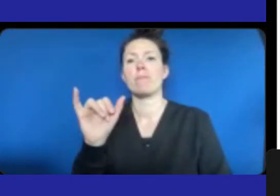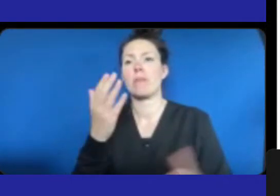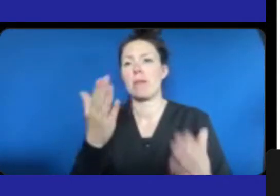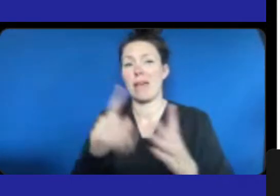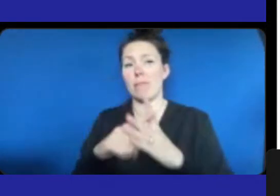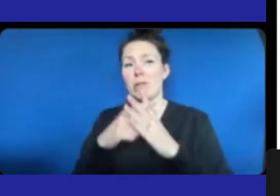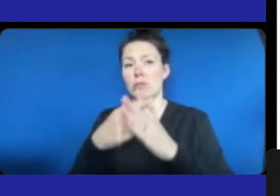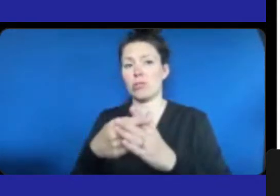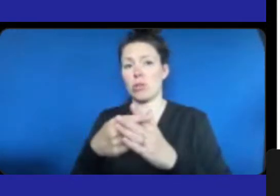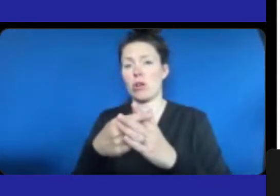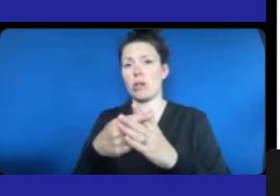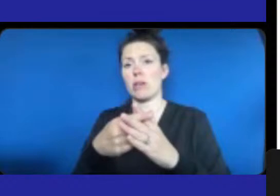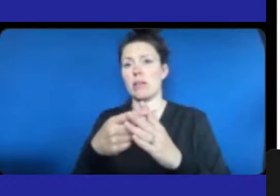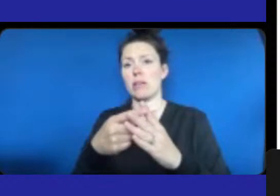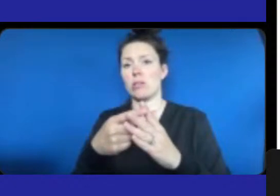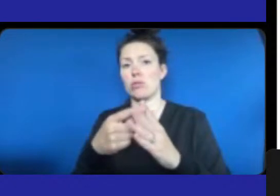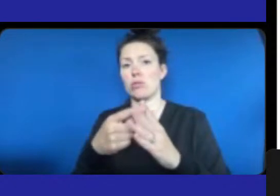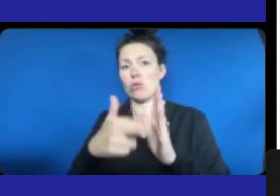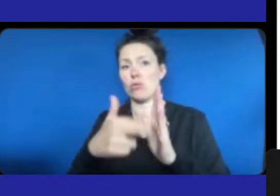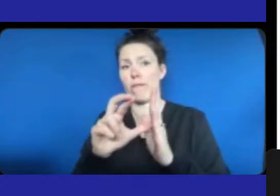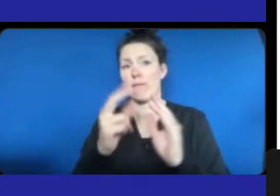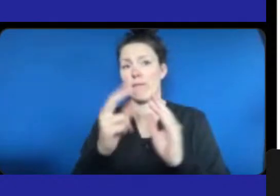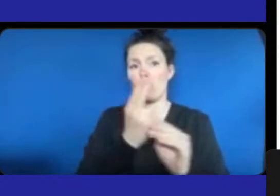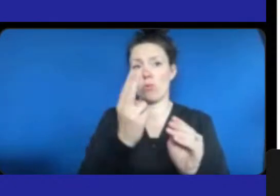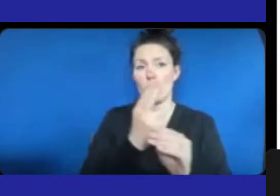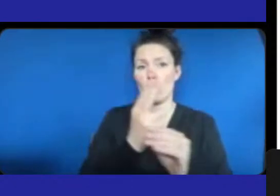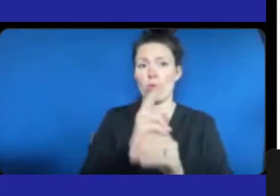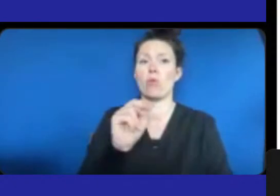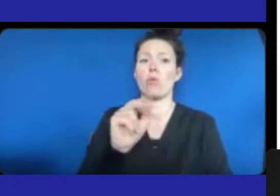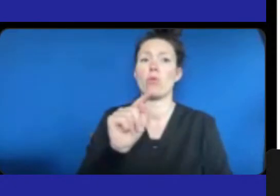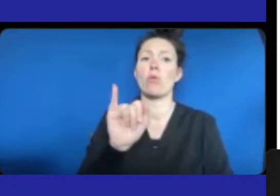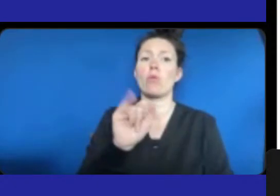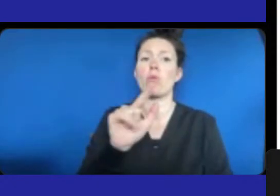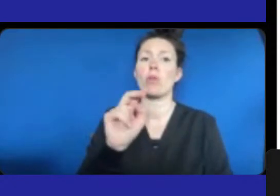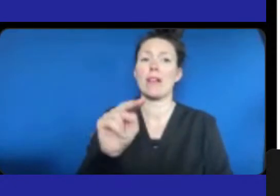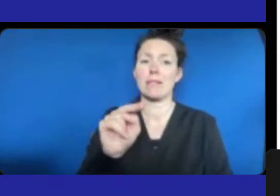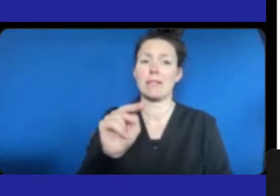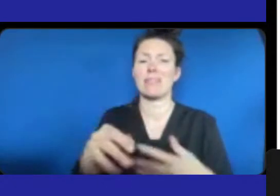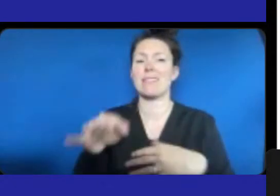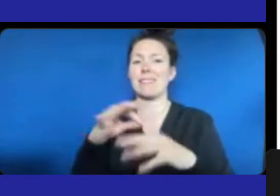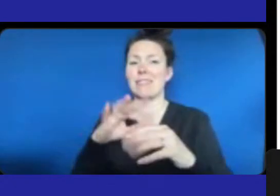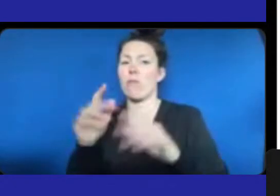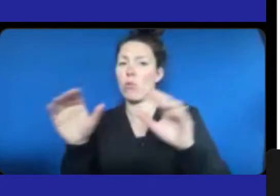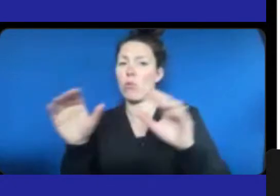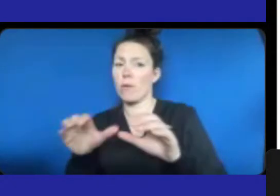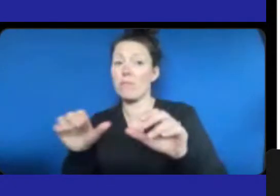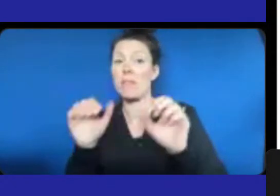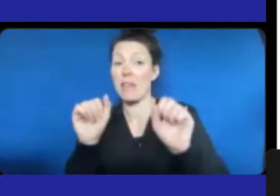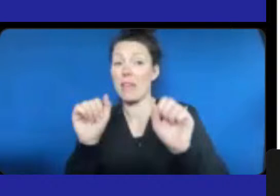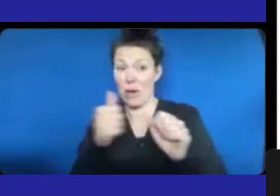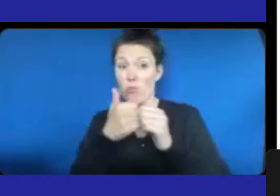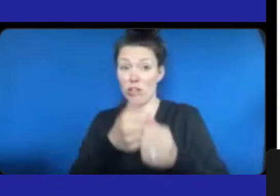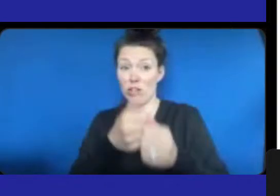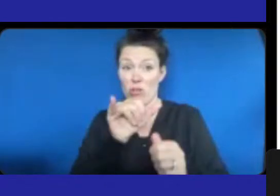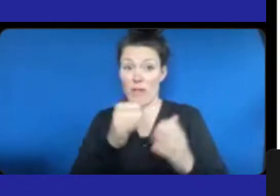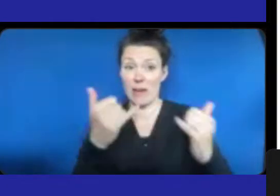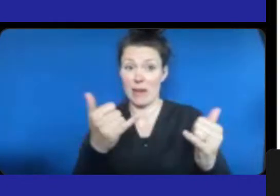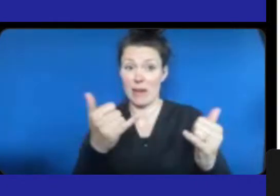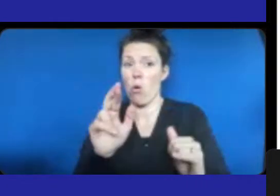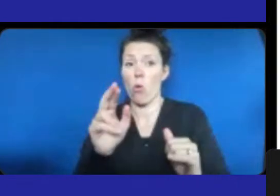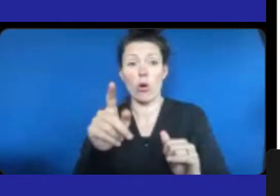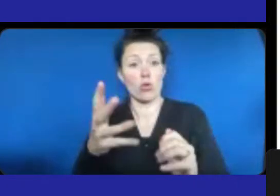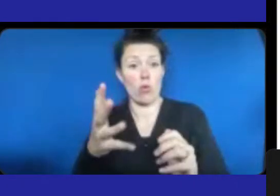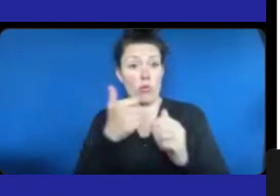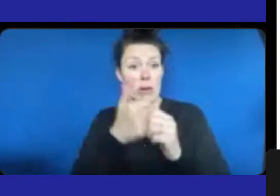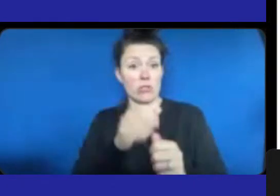maybe starting to look at utilization as opposed to activation. Is that something that we're able to track now, or are you something you are